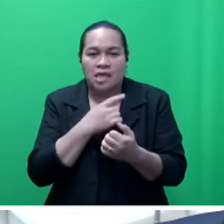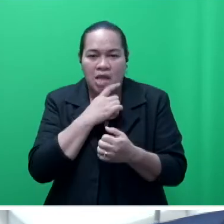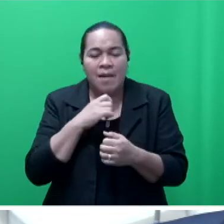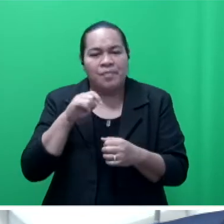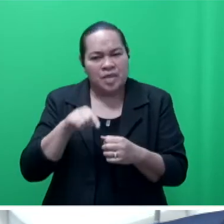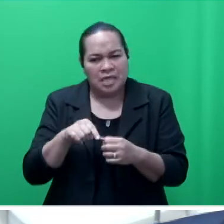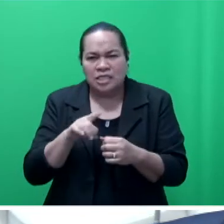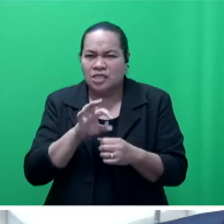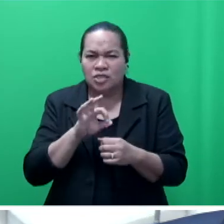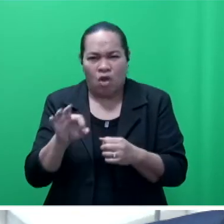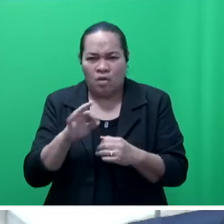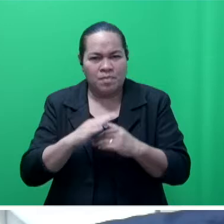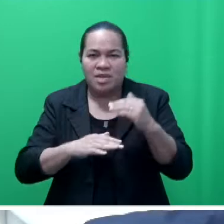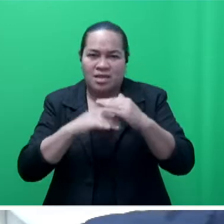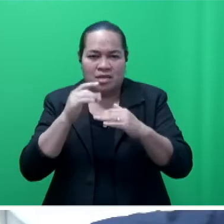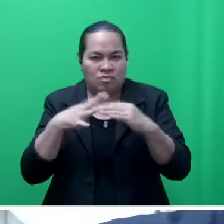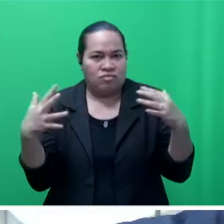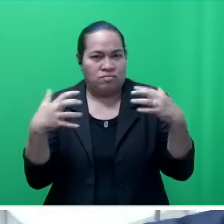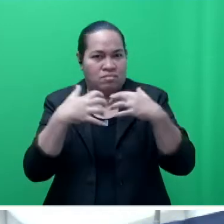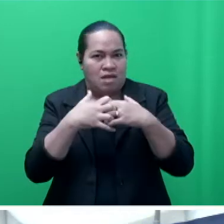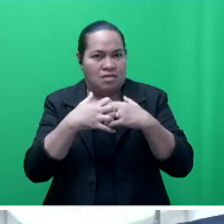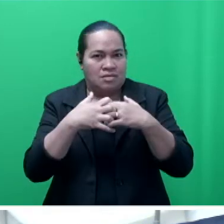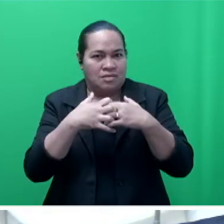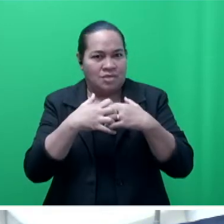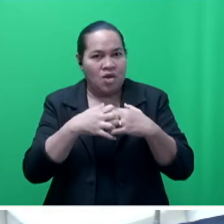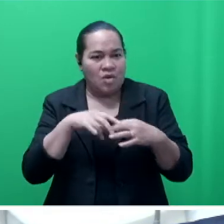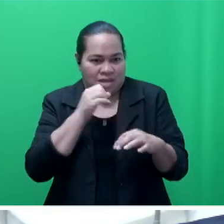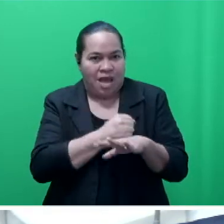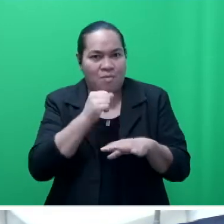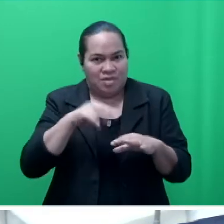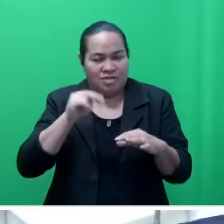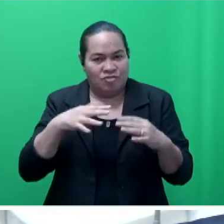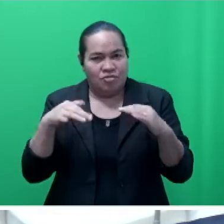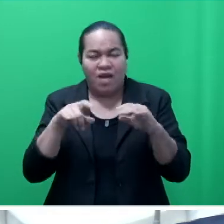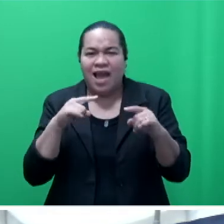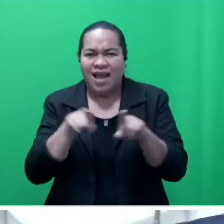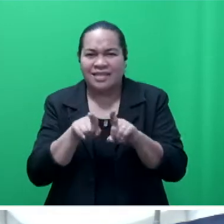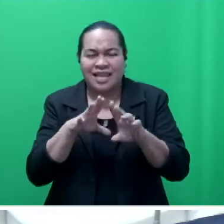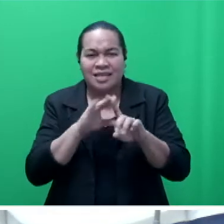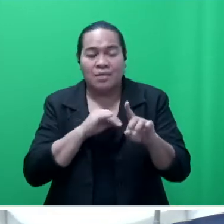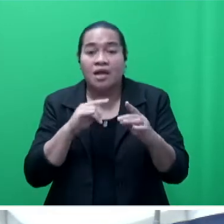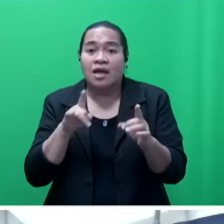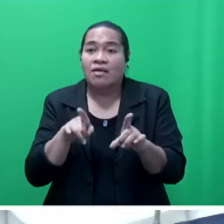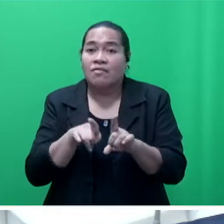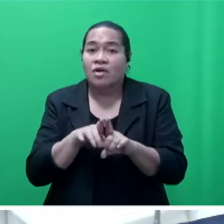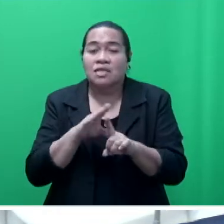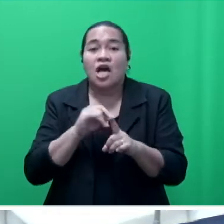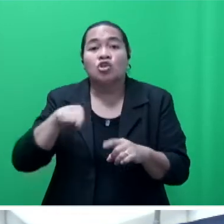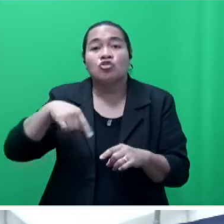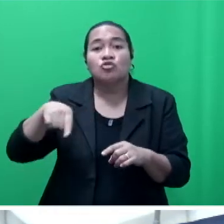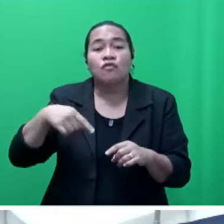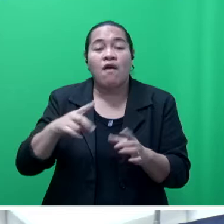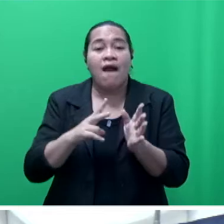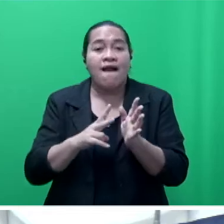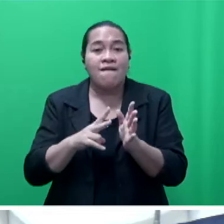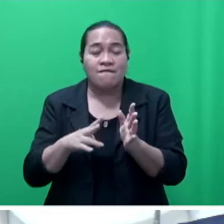weren't necessarily built to the requirements of government. Even when, for example, we have, I can give you a case in point, in Suvabo House, you